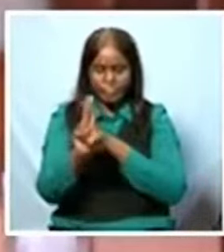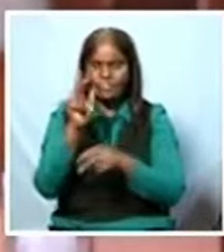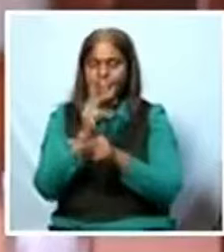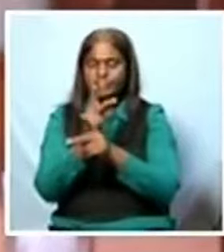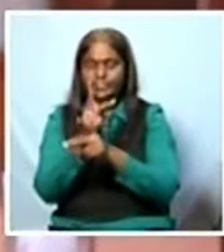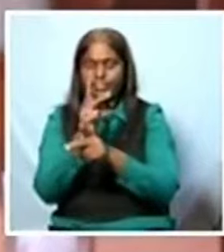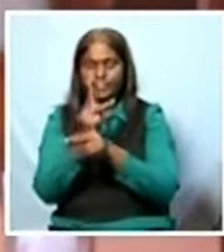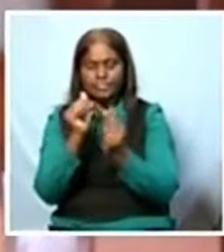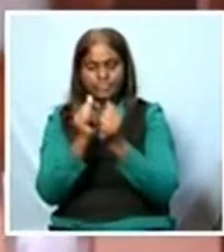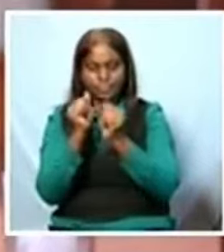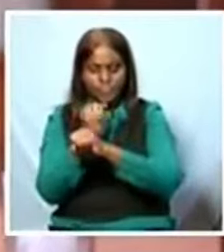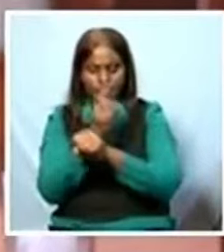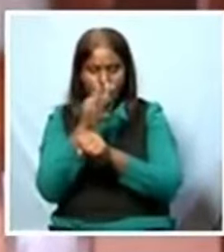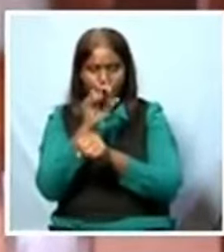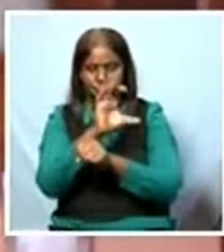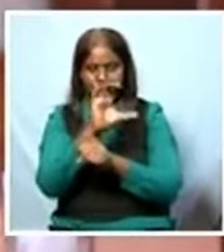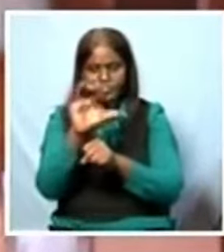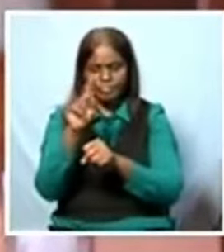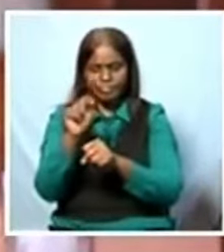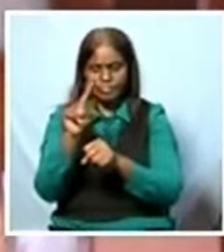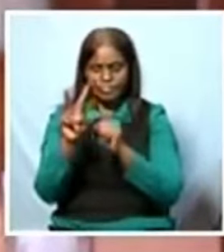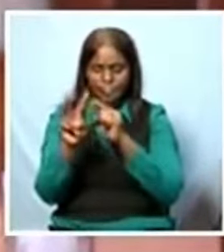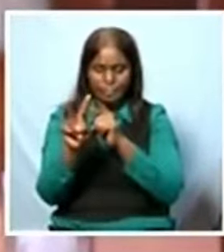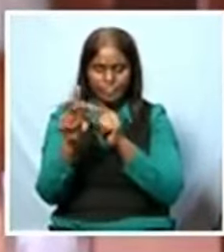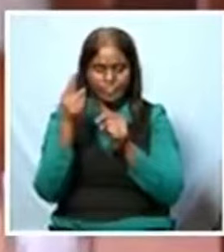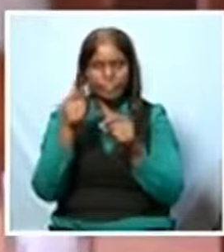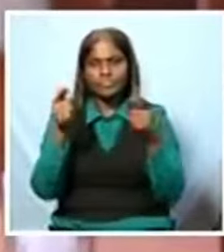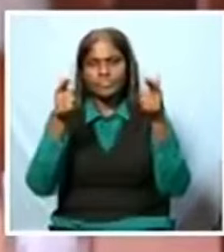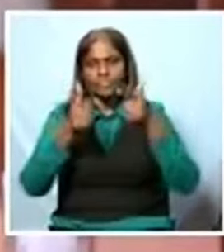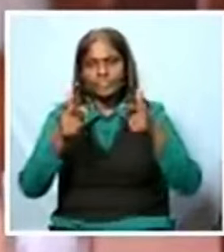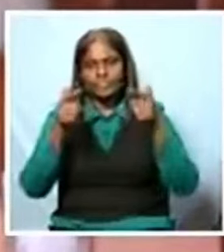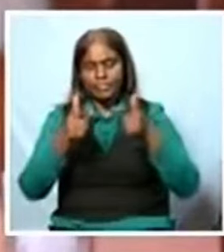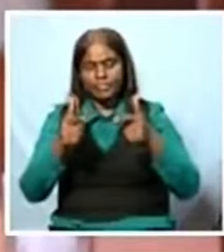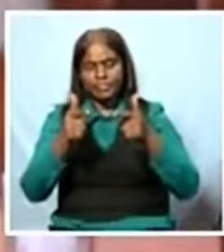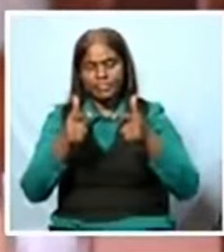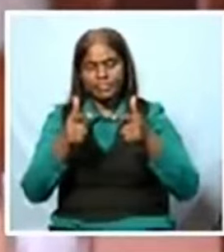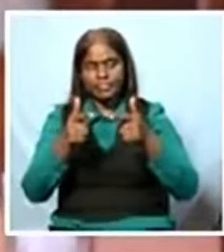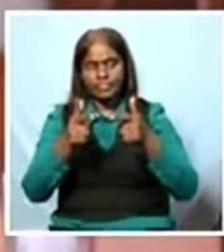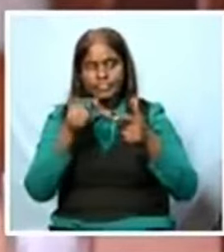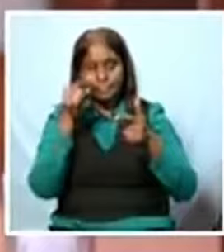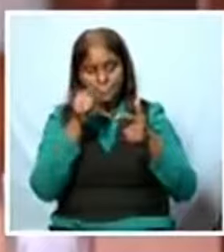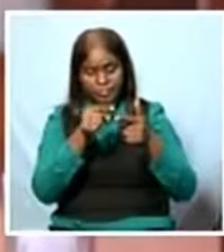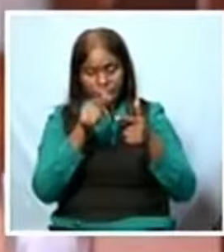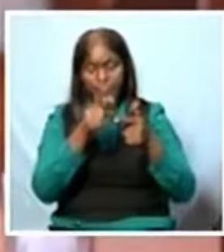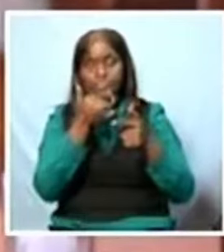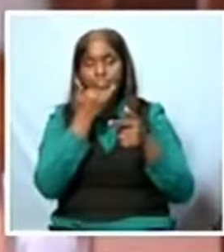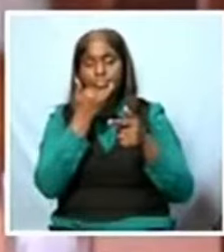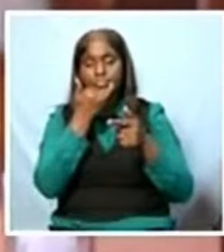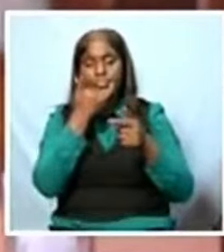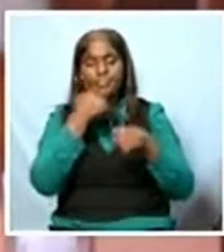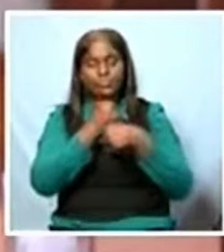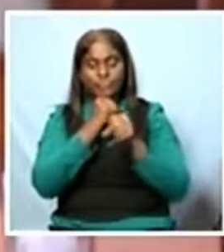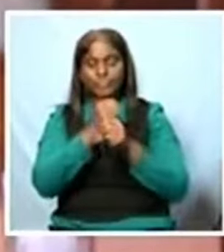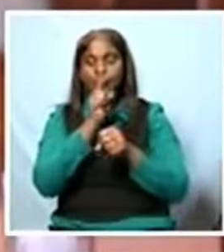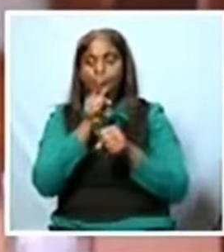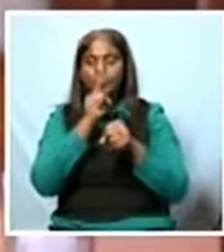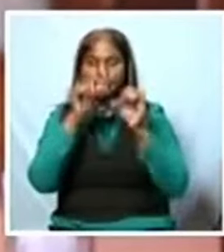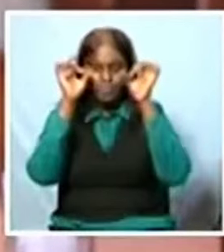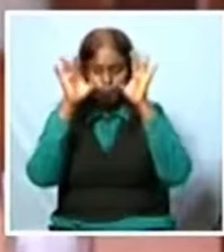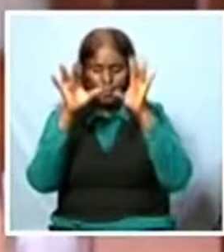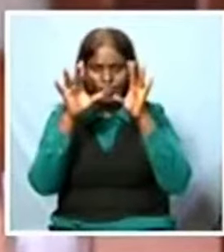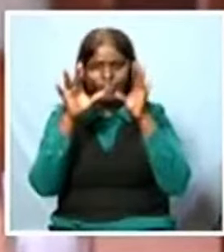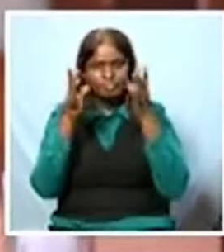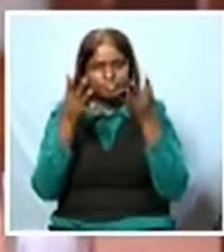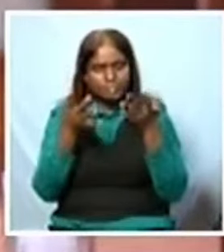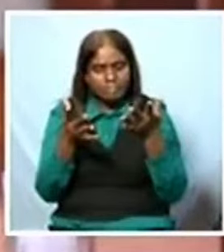storage, and protection of CCTV footage. This omission poses a real risk of